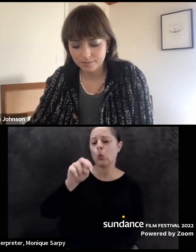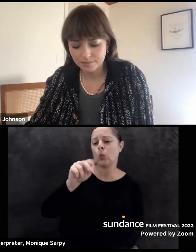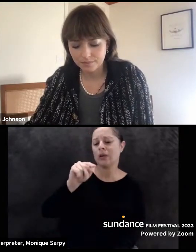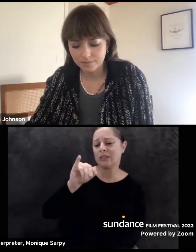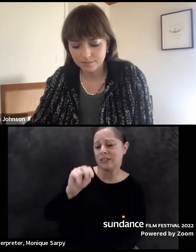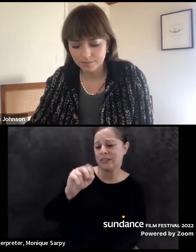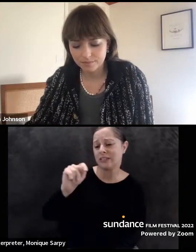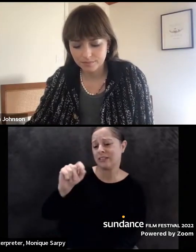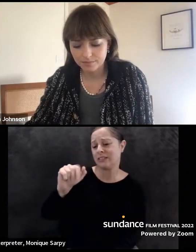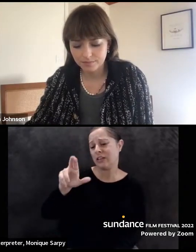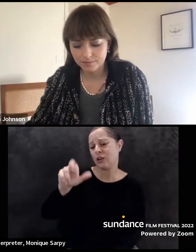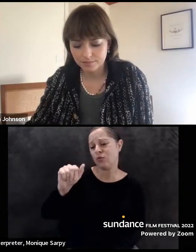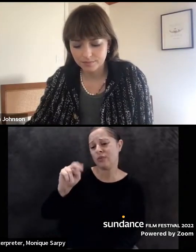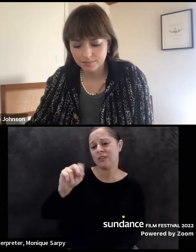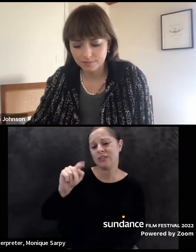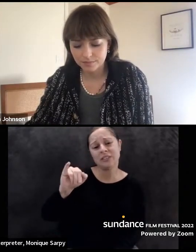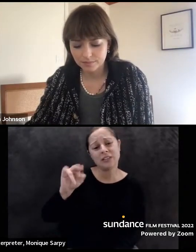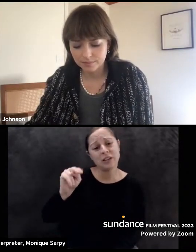with him.